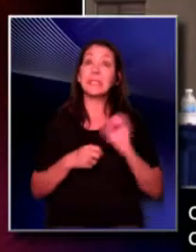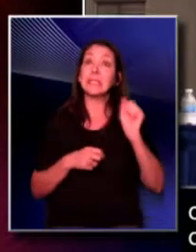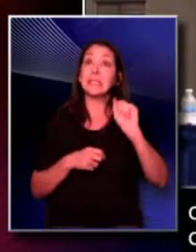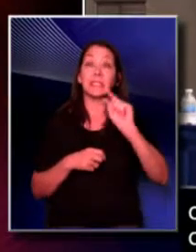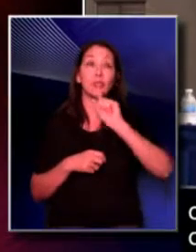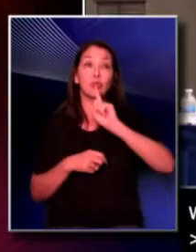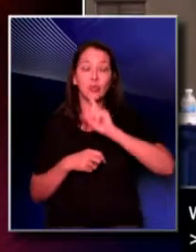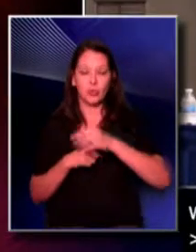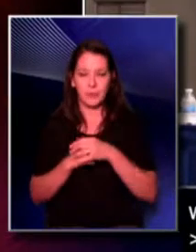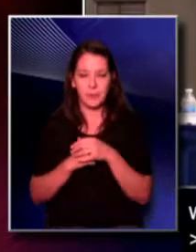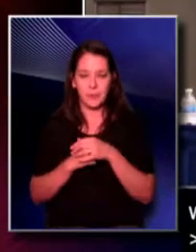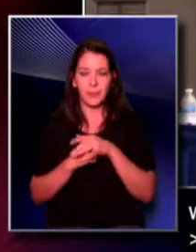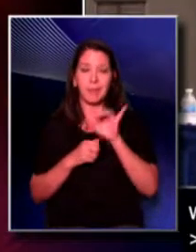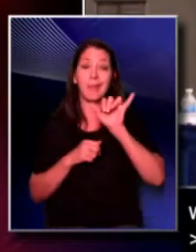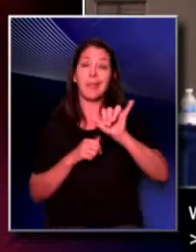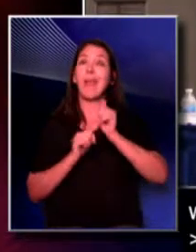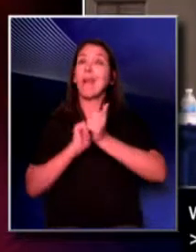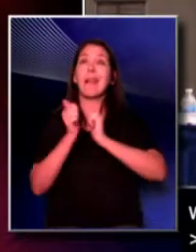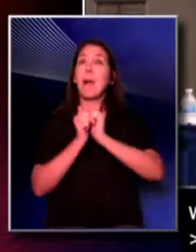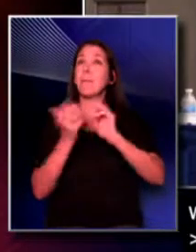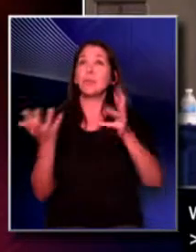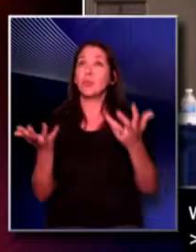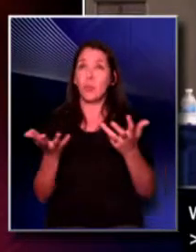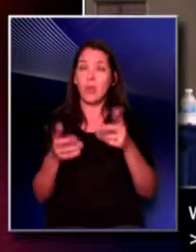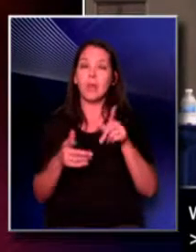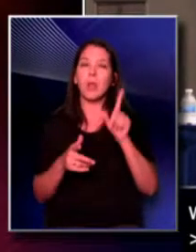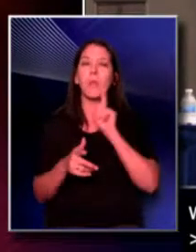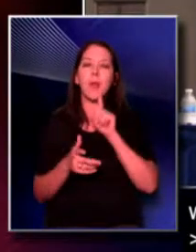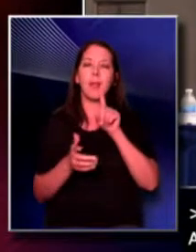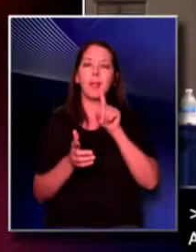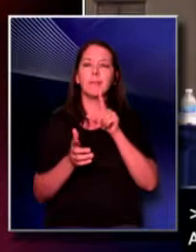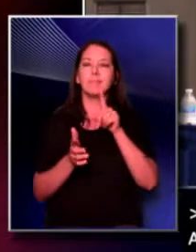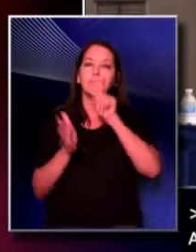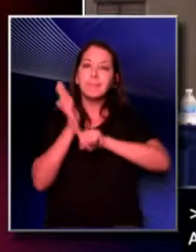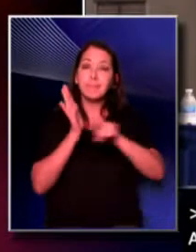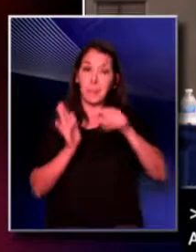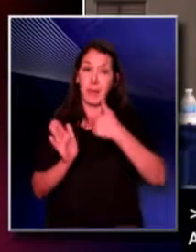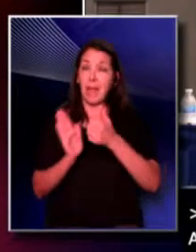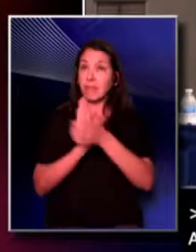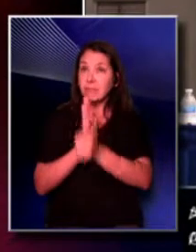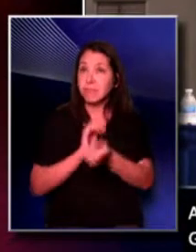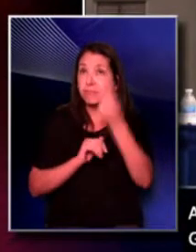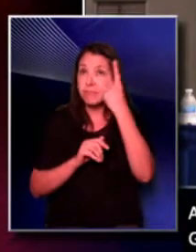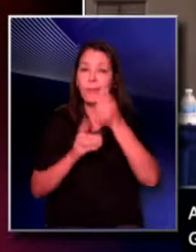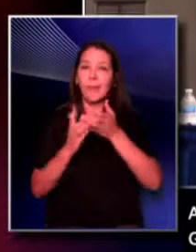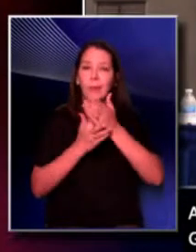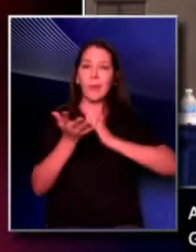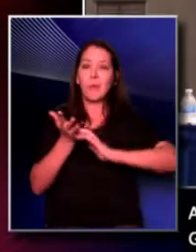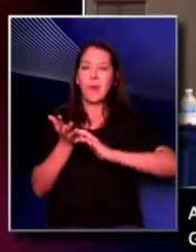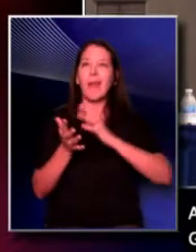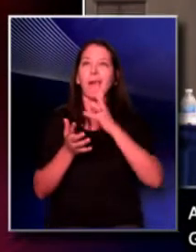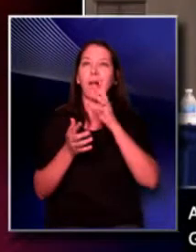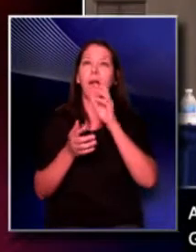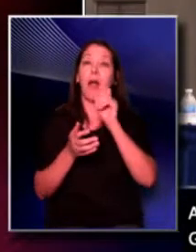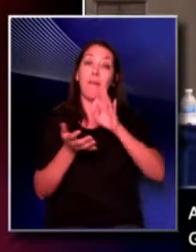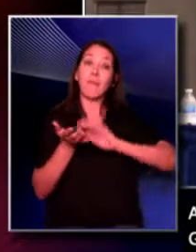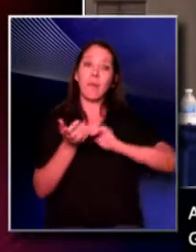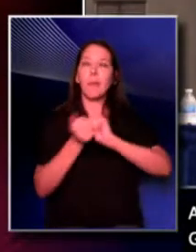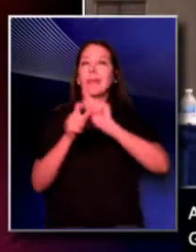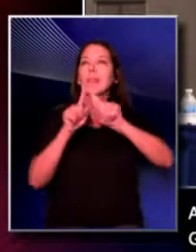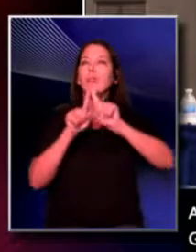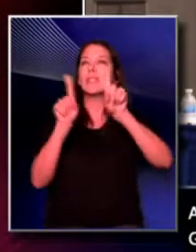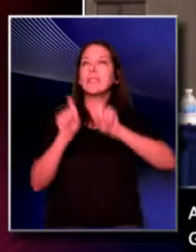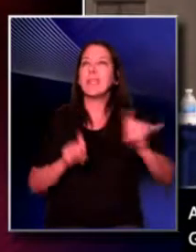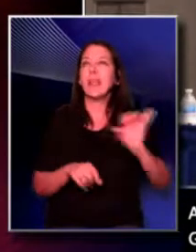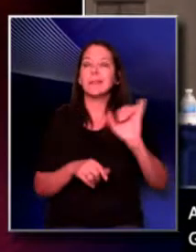Absolutely. The competition basically gauges proficiency in reading and writing Braille through a variety of tests. They include things like